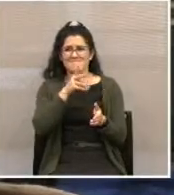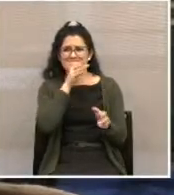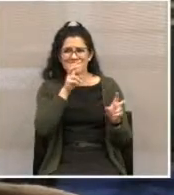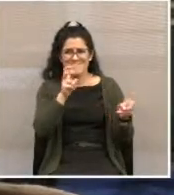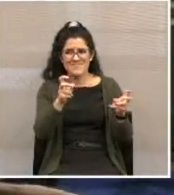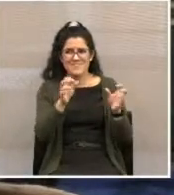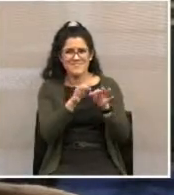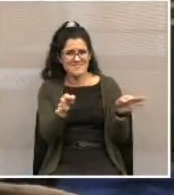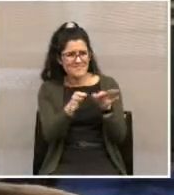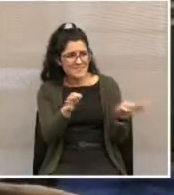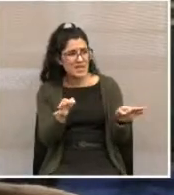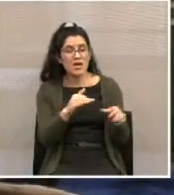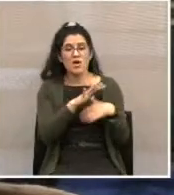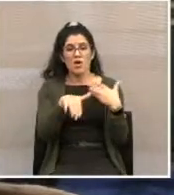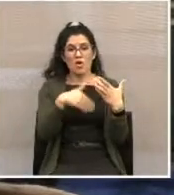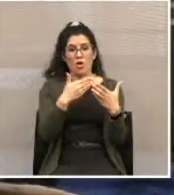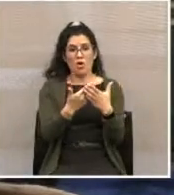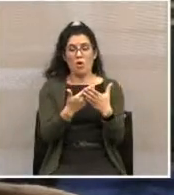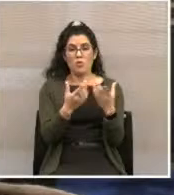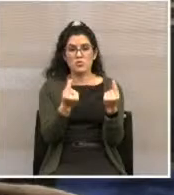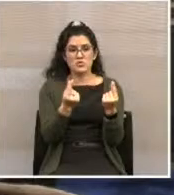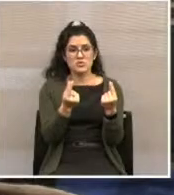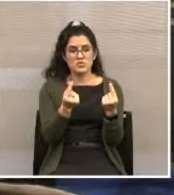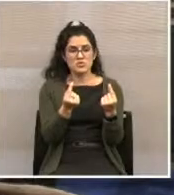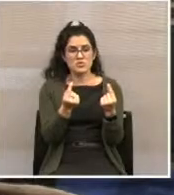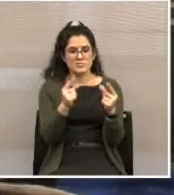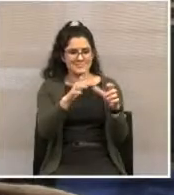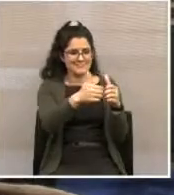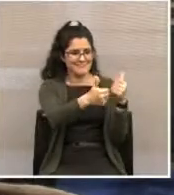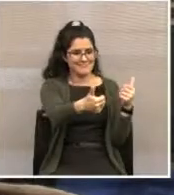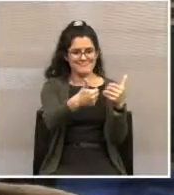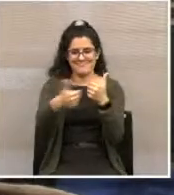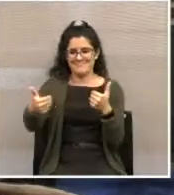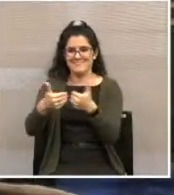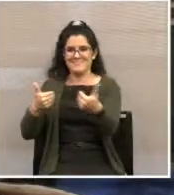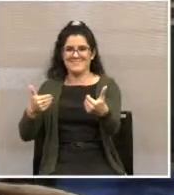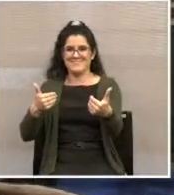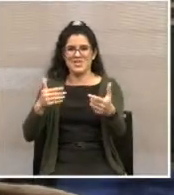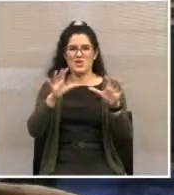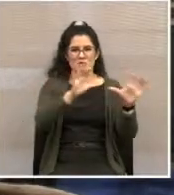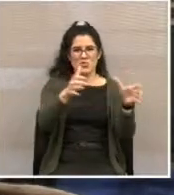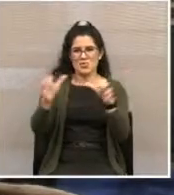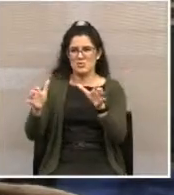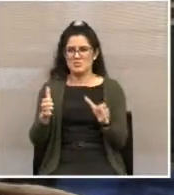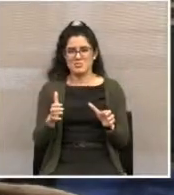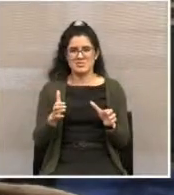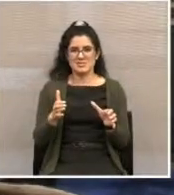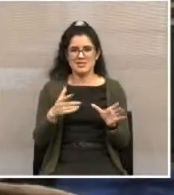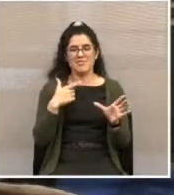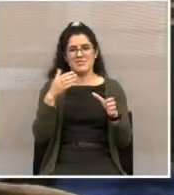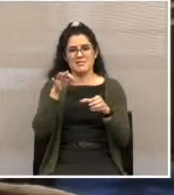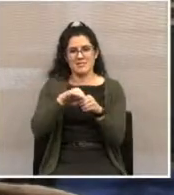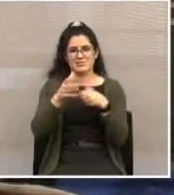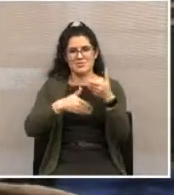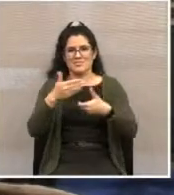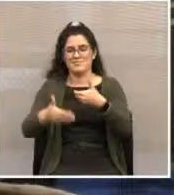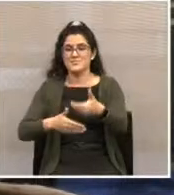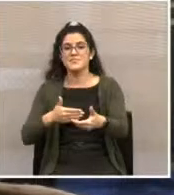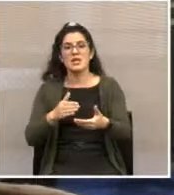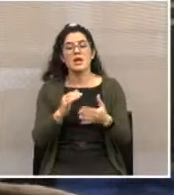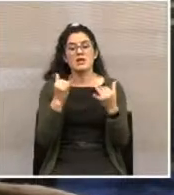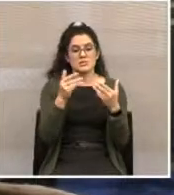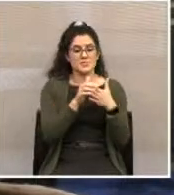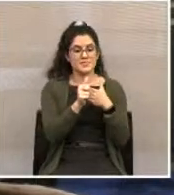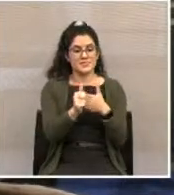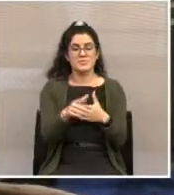information, all designed to sow division and shatter public trust in the election process. As we were leading